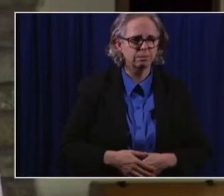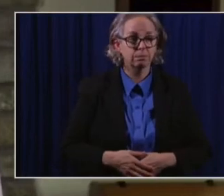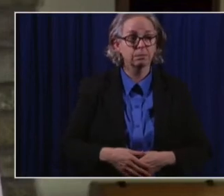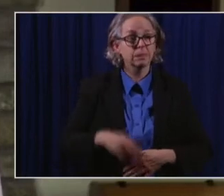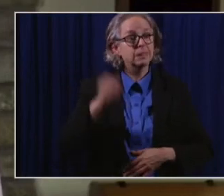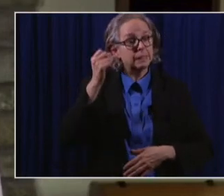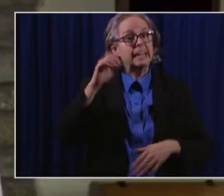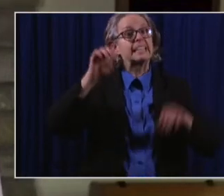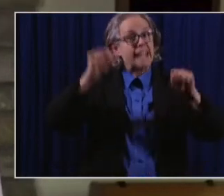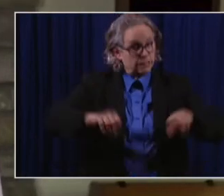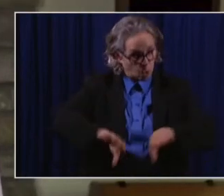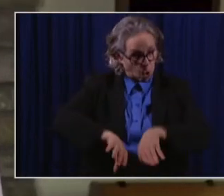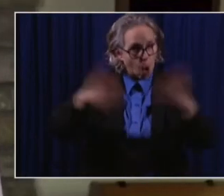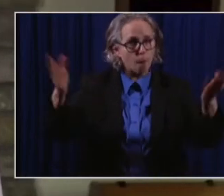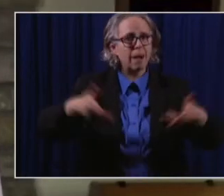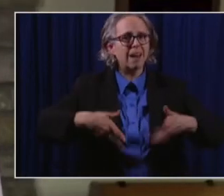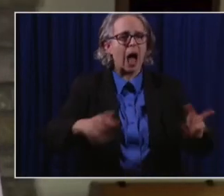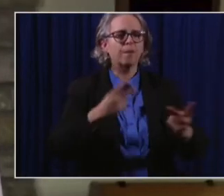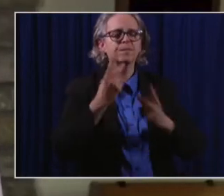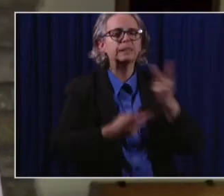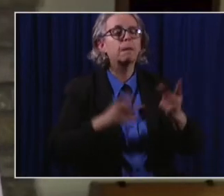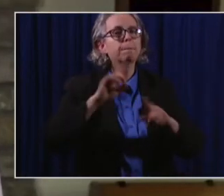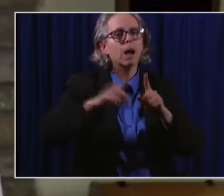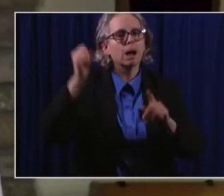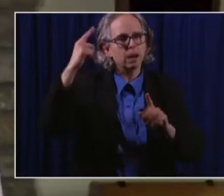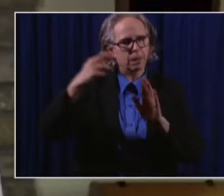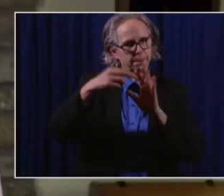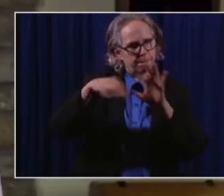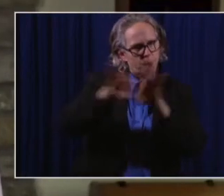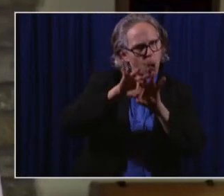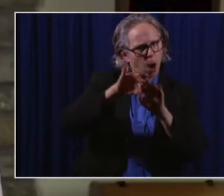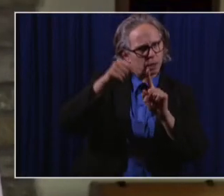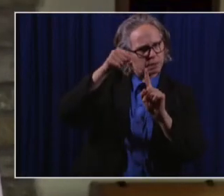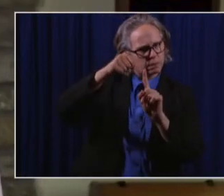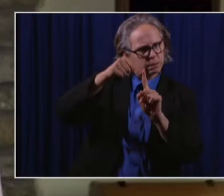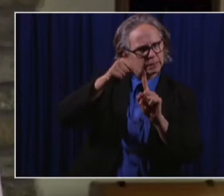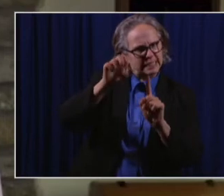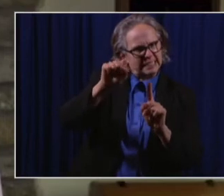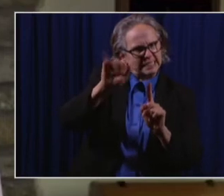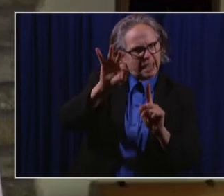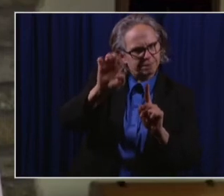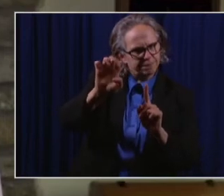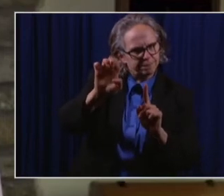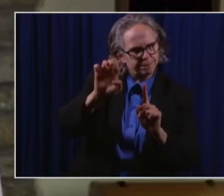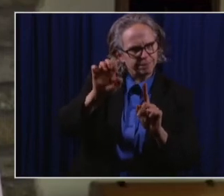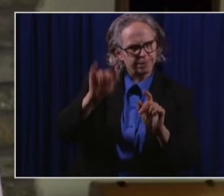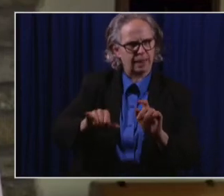way, and that's our constant challenge as we do these things.